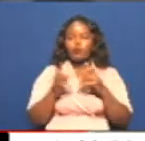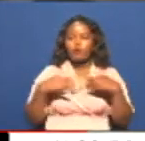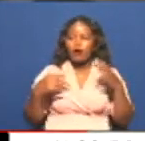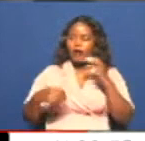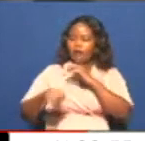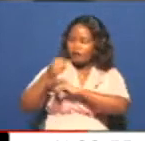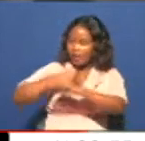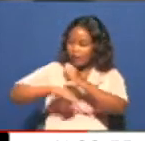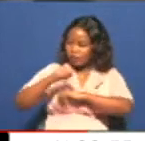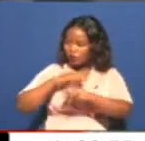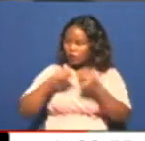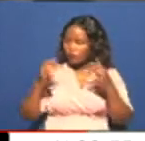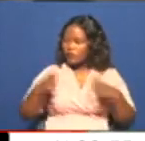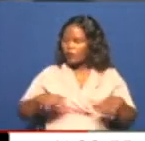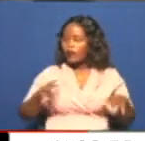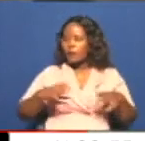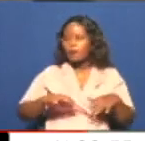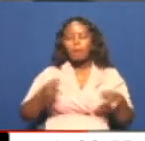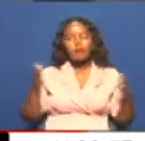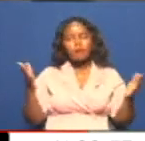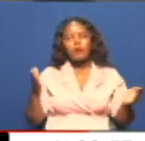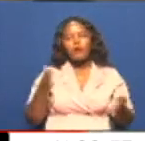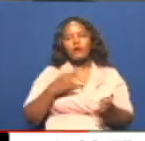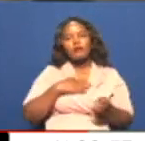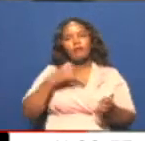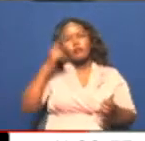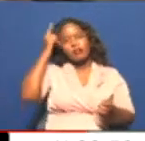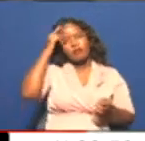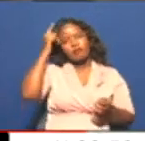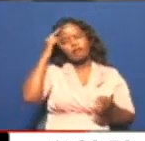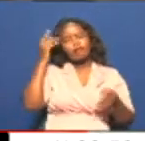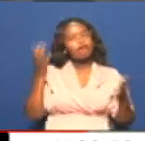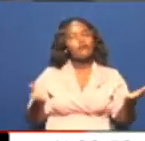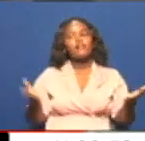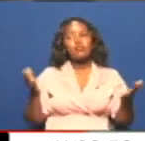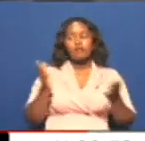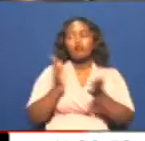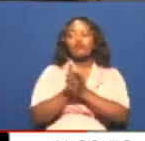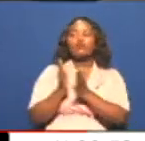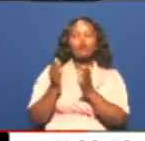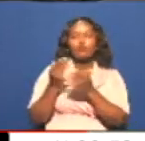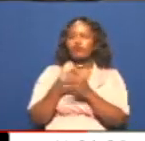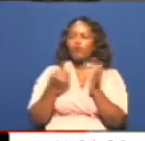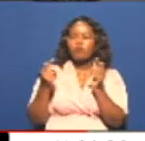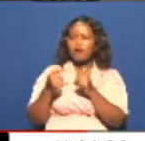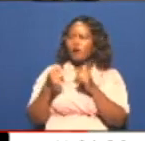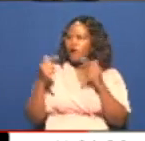people. So I think for me, it is, in as much as on the opposite hand,